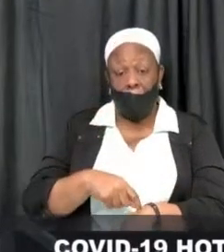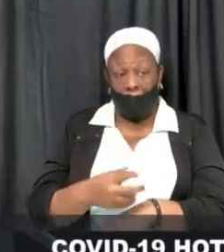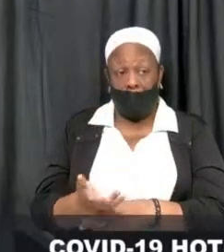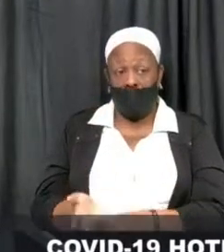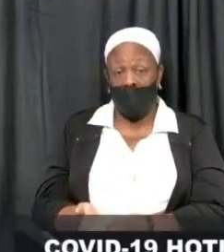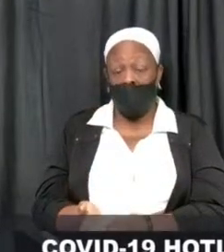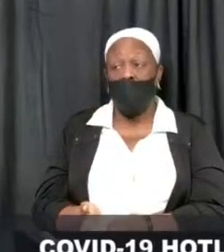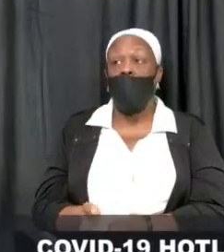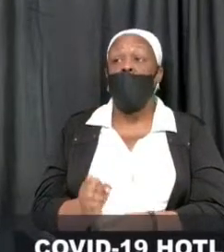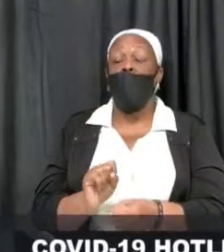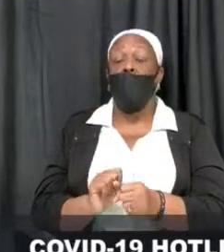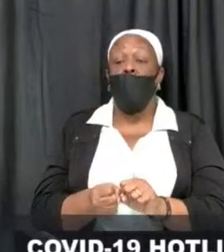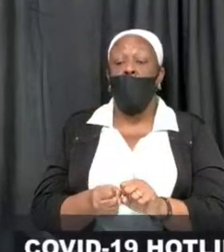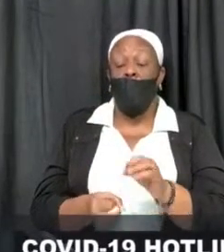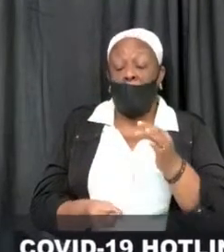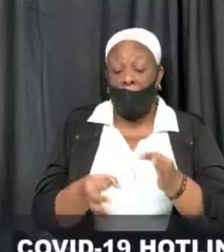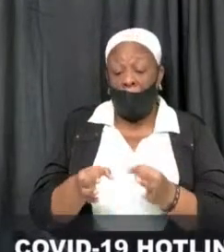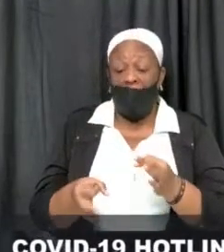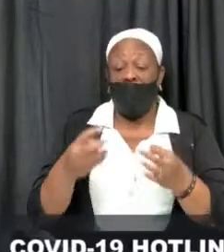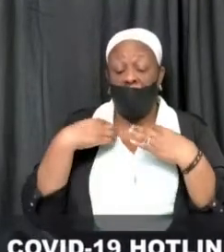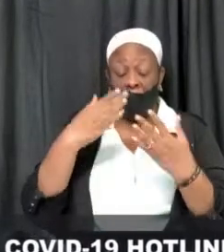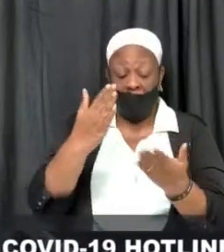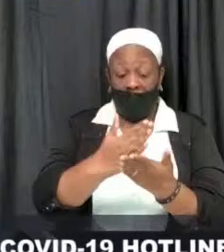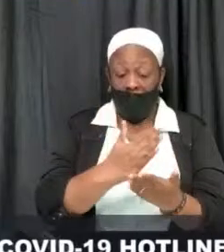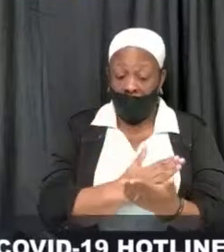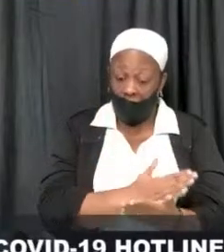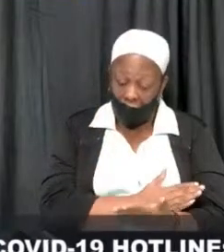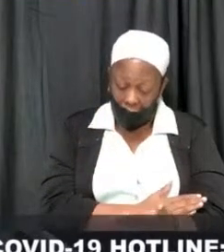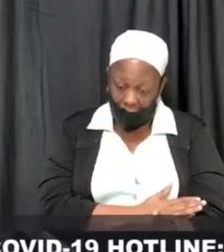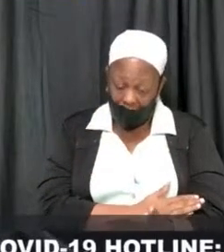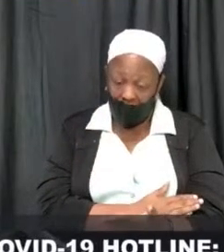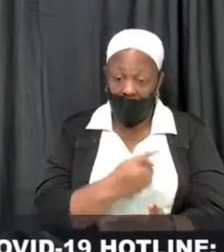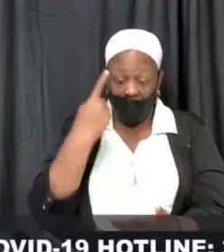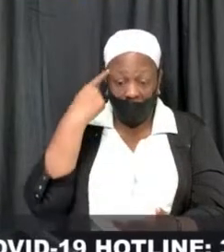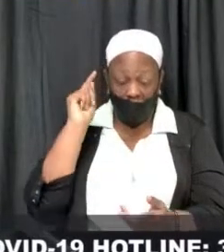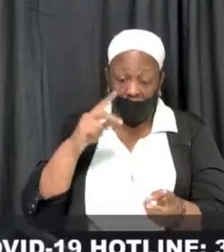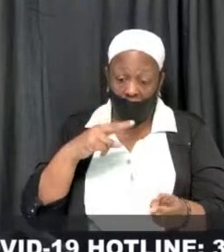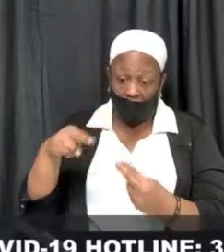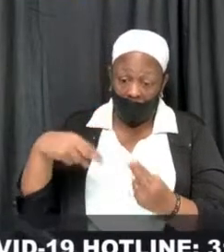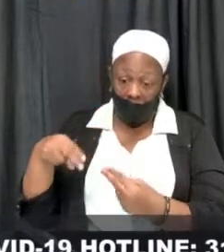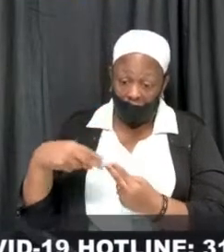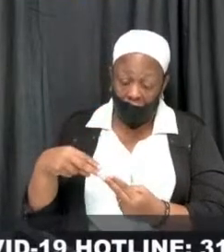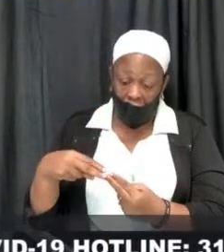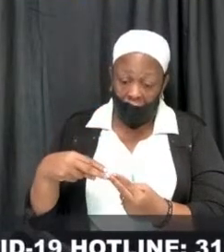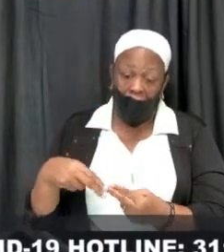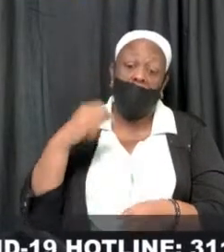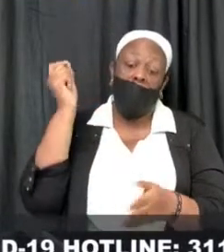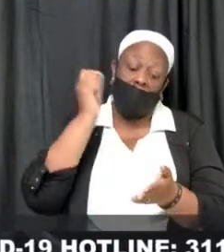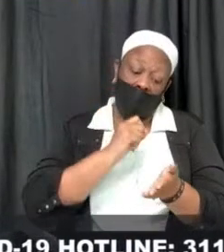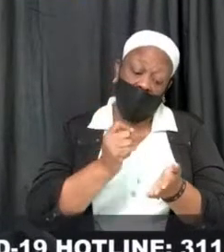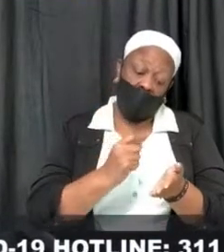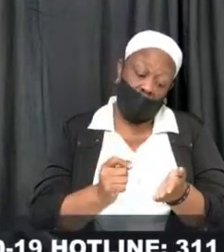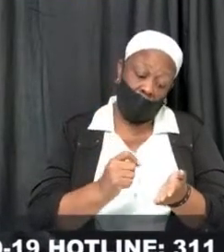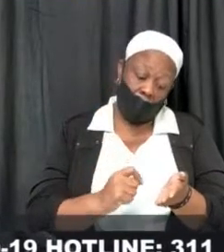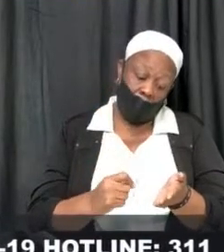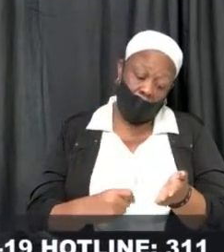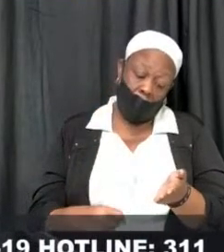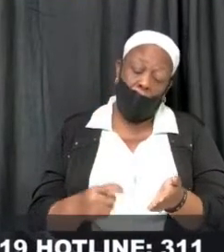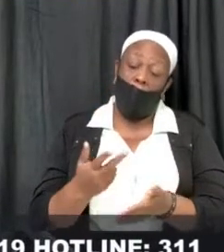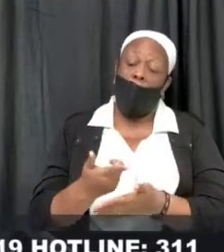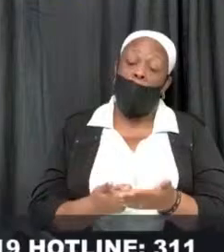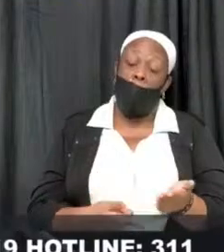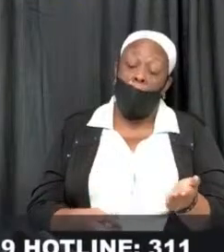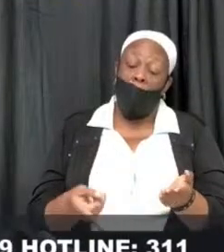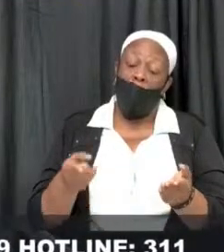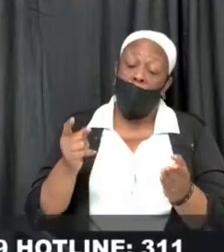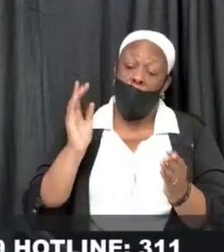hurricane plan, please continue to review it. If you don't have one, please prepare a plan. Please plan for